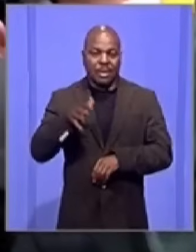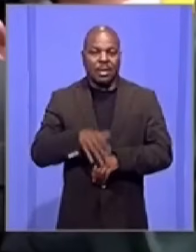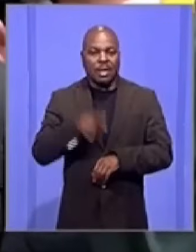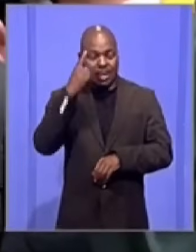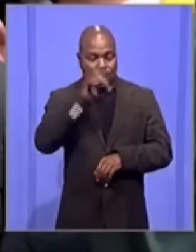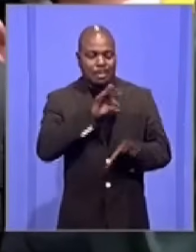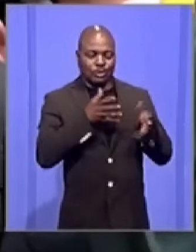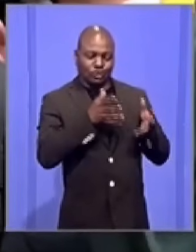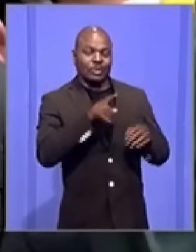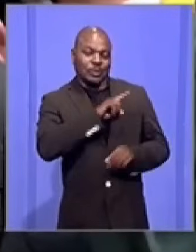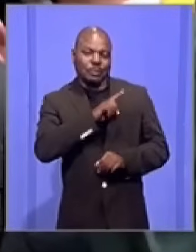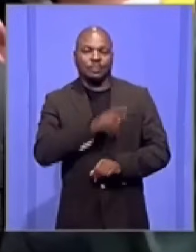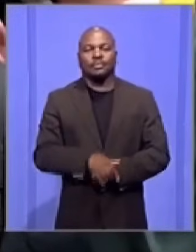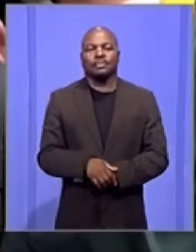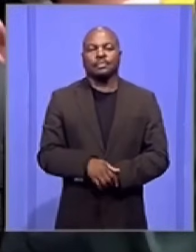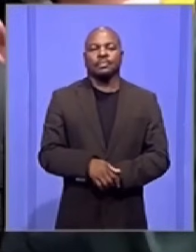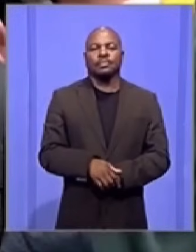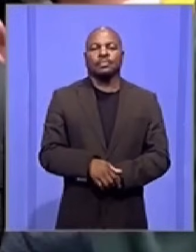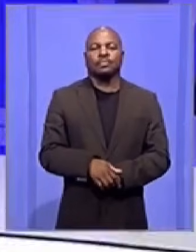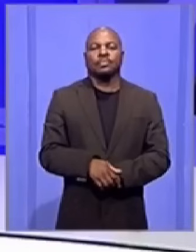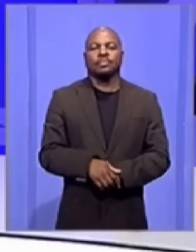made.